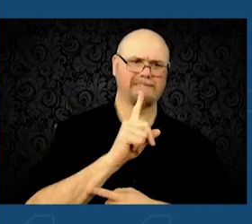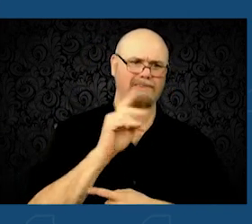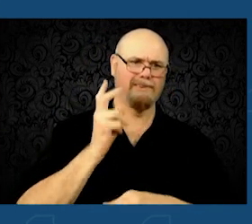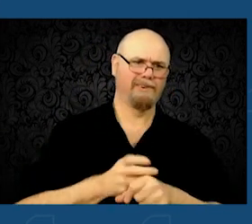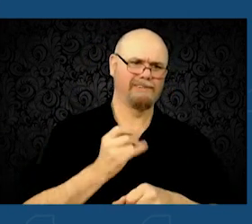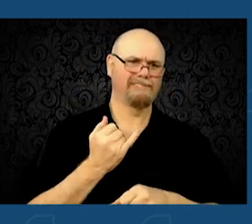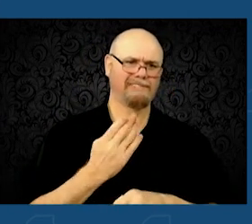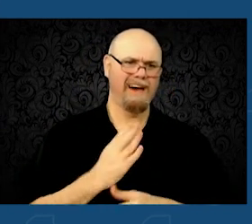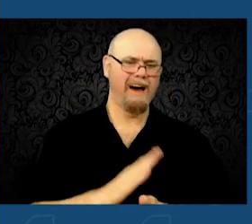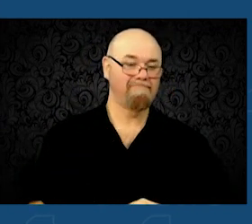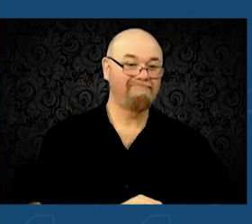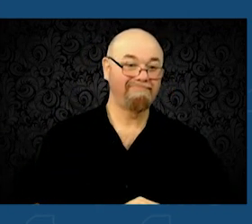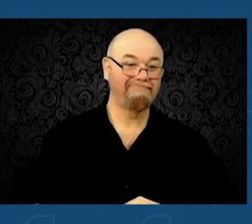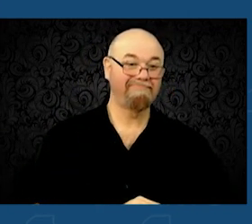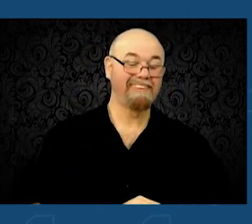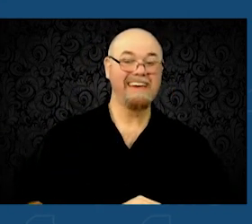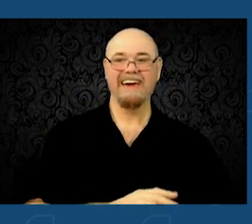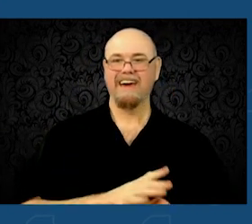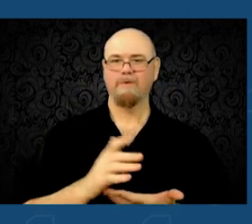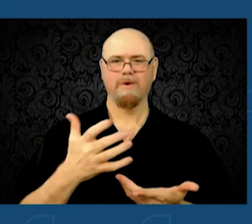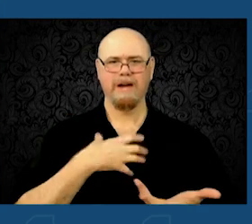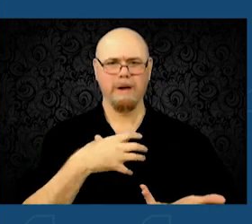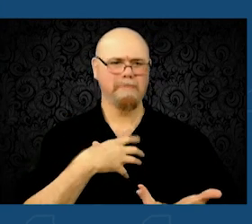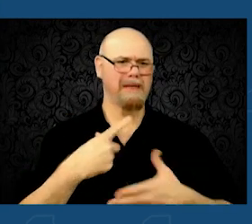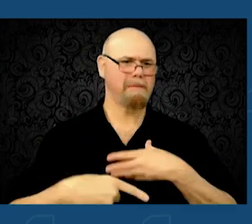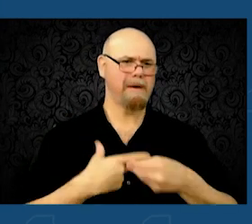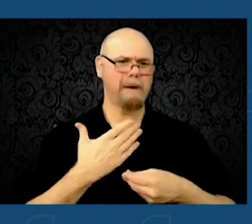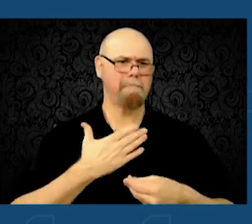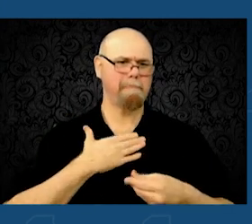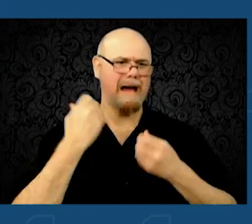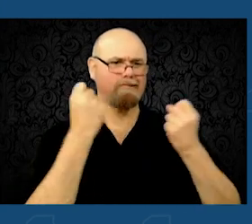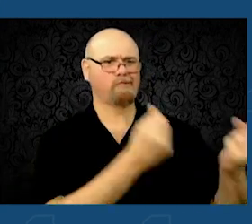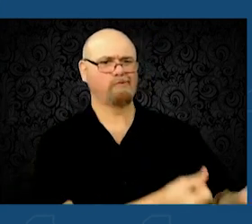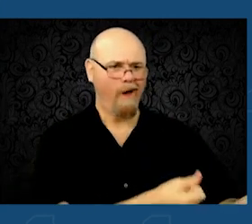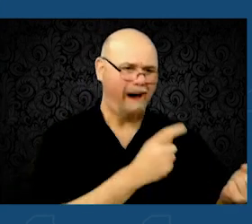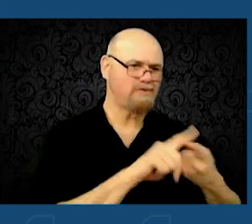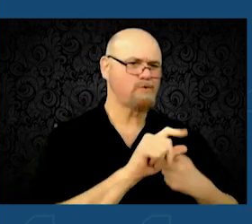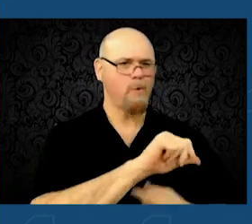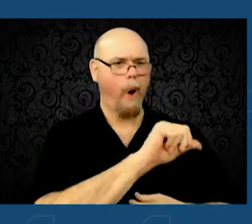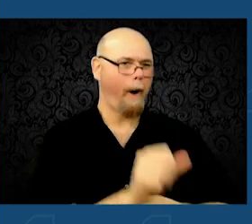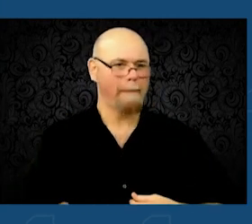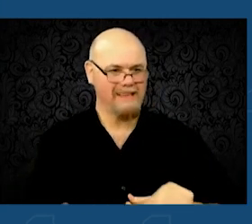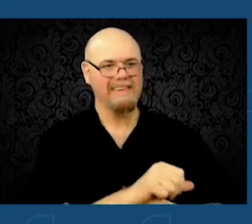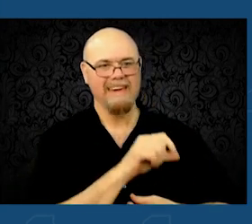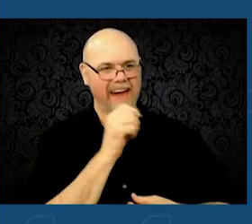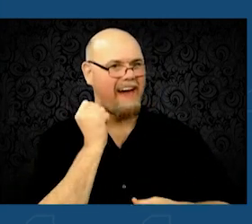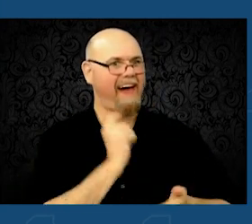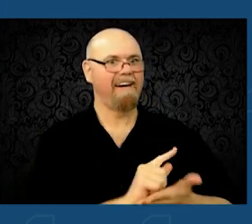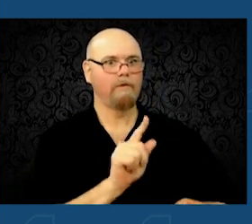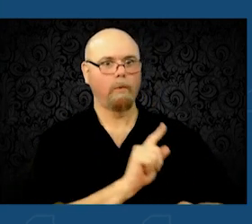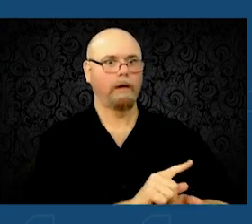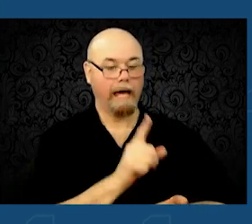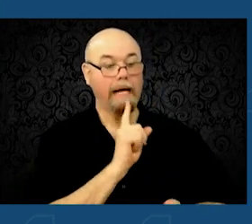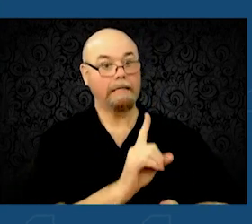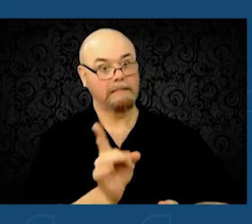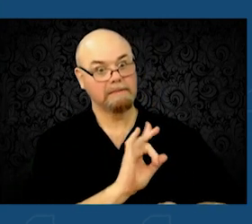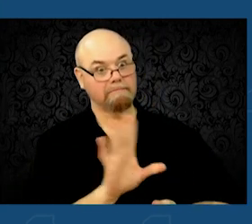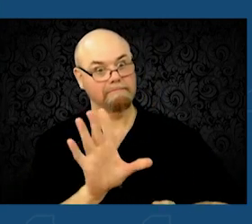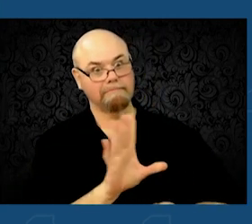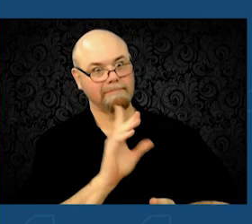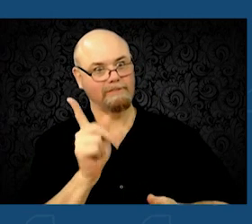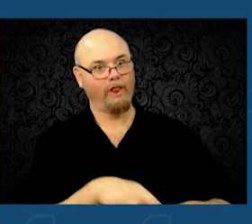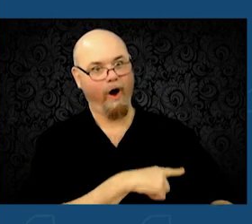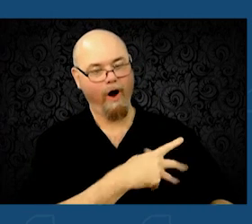As much as we can complain about my long haul to Albany every week, which is long and brutal, the work of an executive